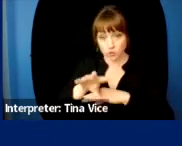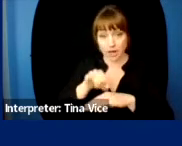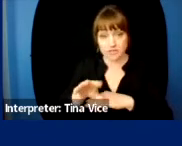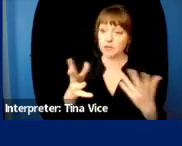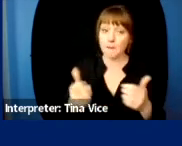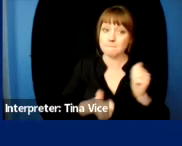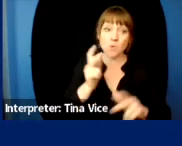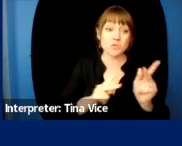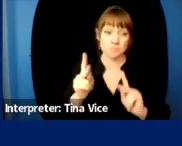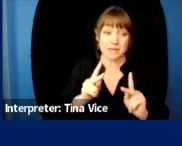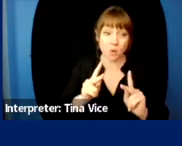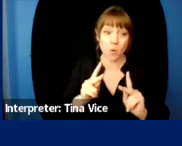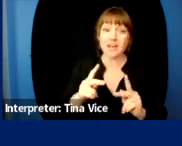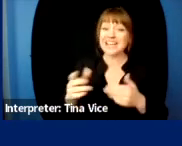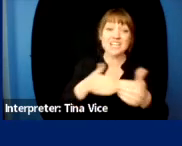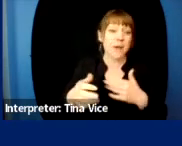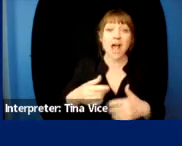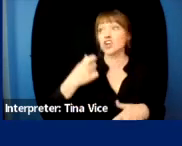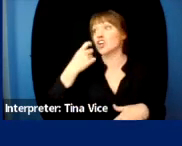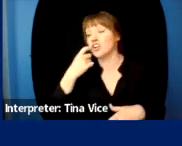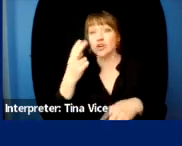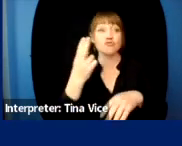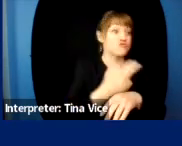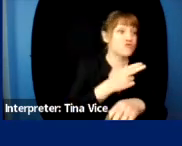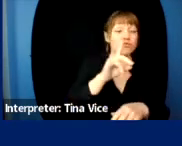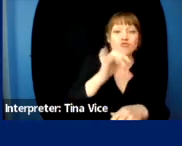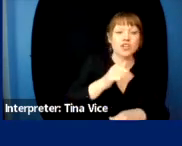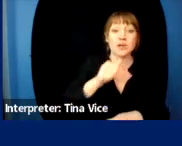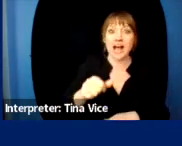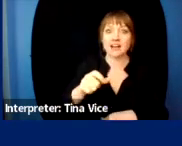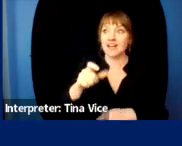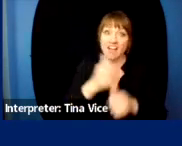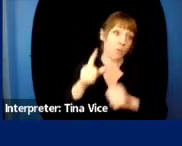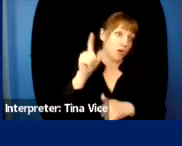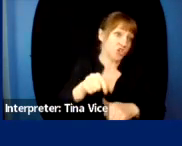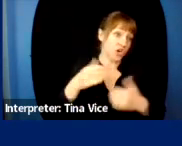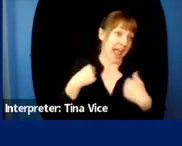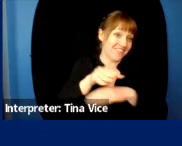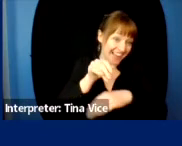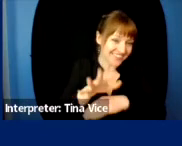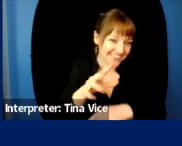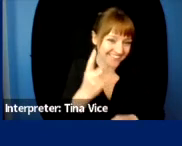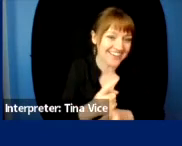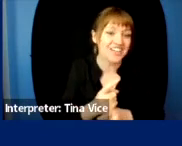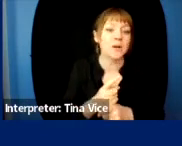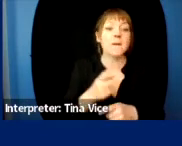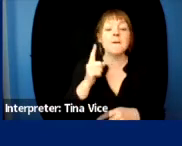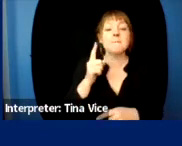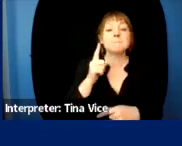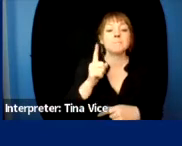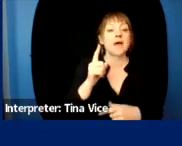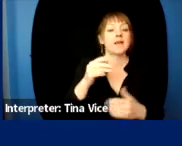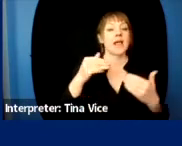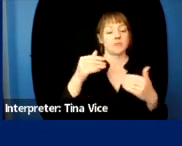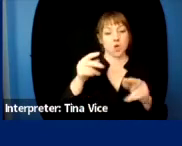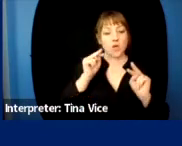us who don't use drugs should have counseling. But this holds whether or not they engage in psychosocial interventions. It holds whether or